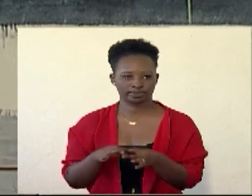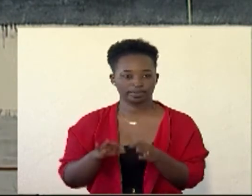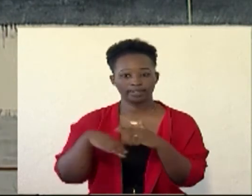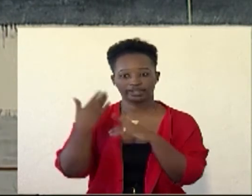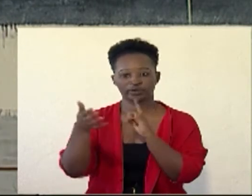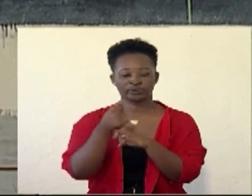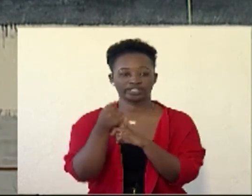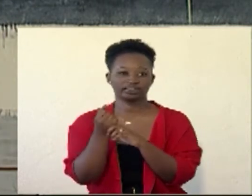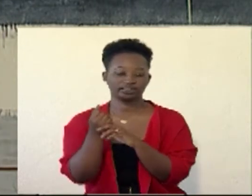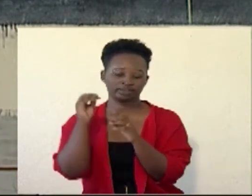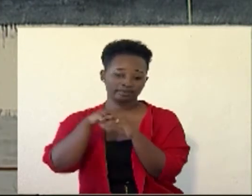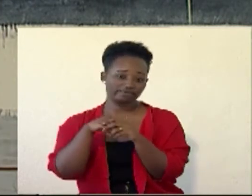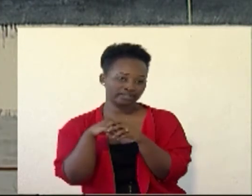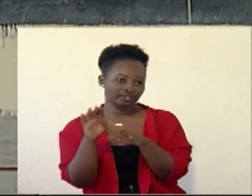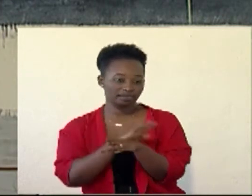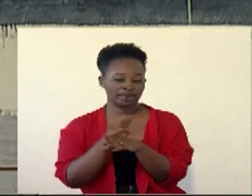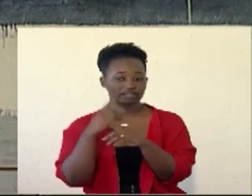get the investment multiplier,